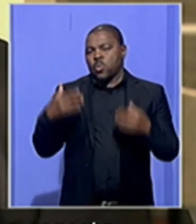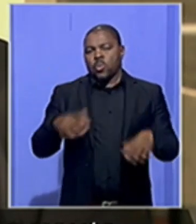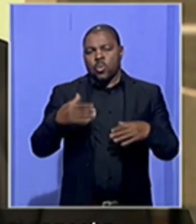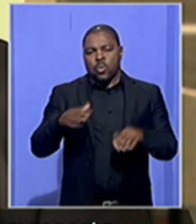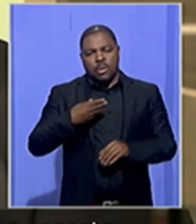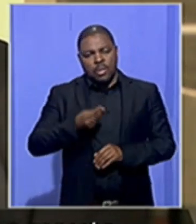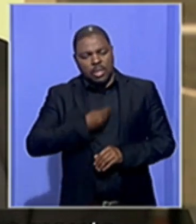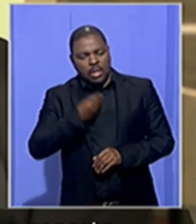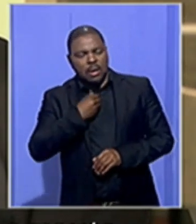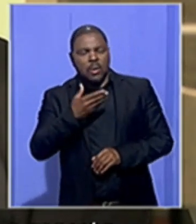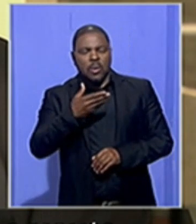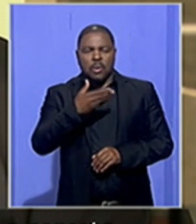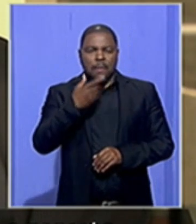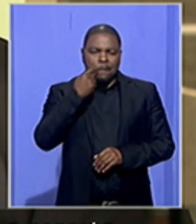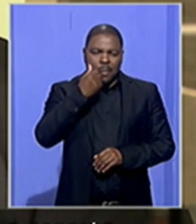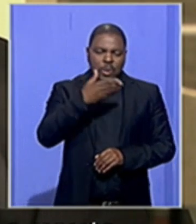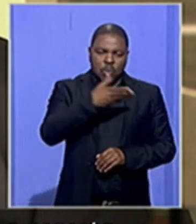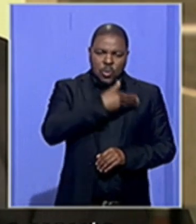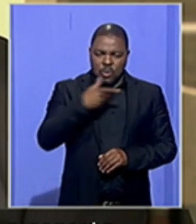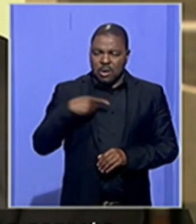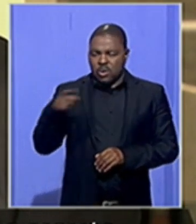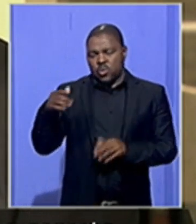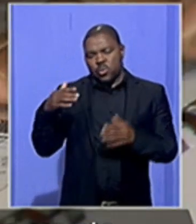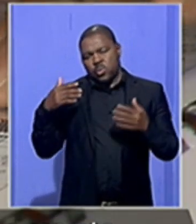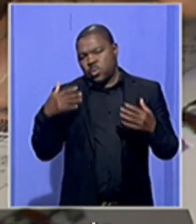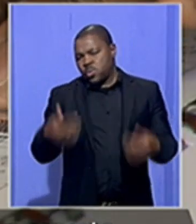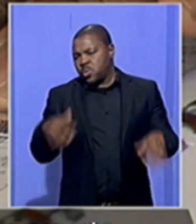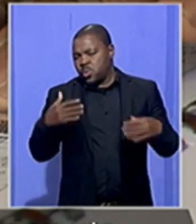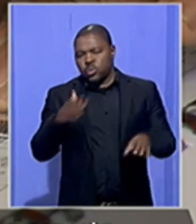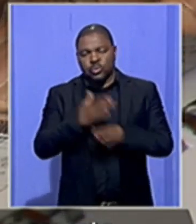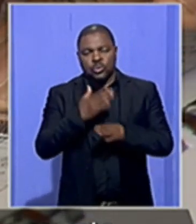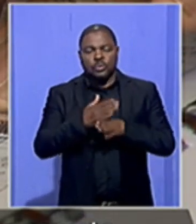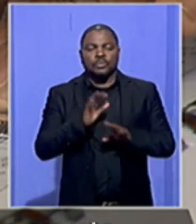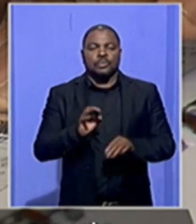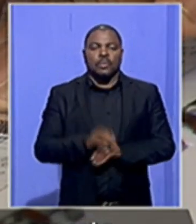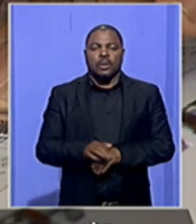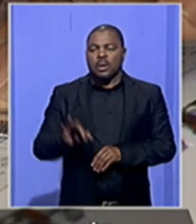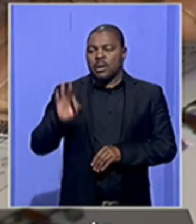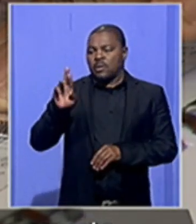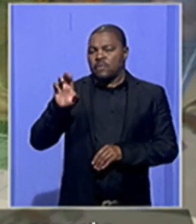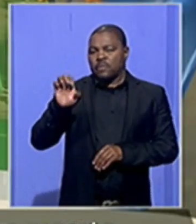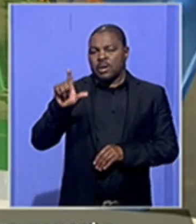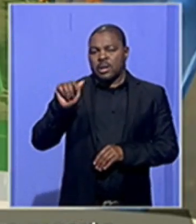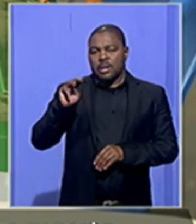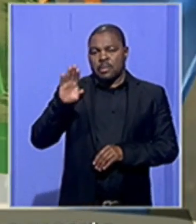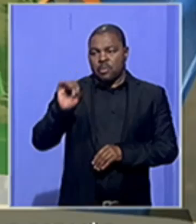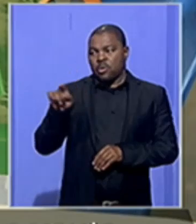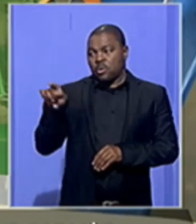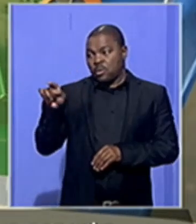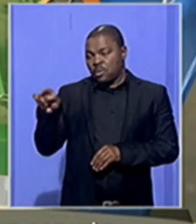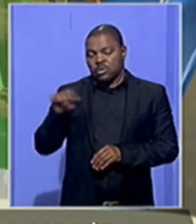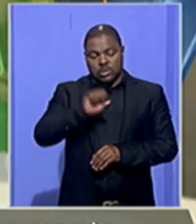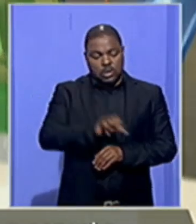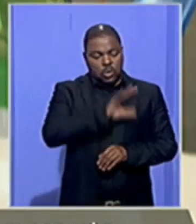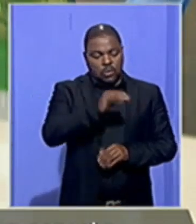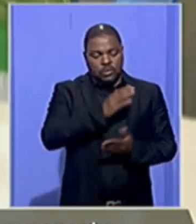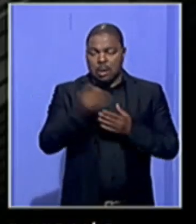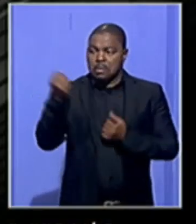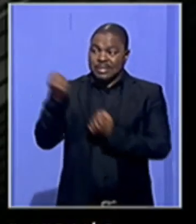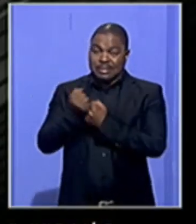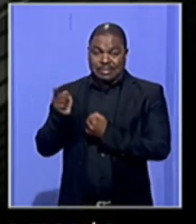men, women, they are doing a very, very, very wonderful job. Frelimo e bone gape ke monokeng go tswa go makoko mangwe mo Aforika Borwa.